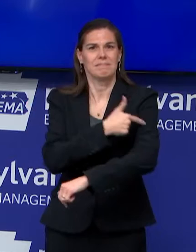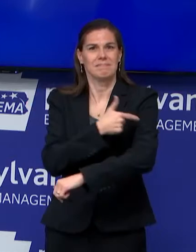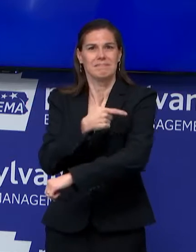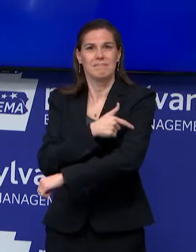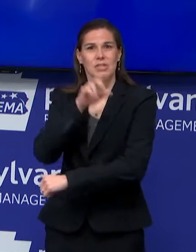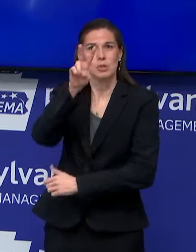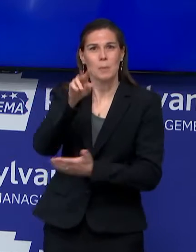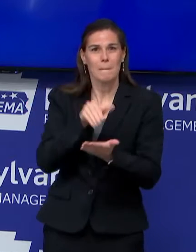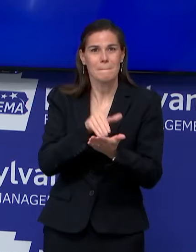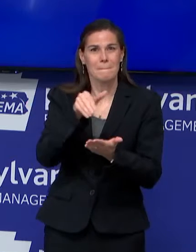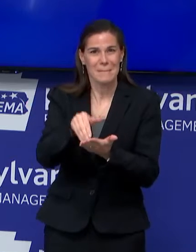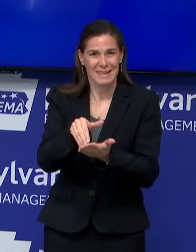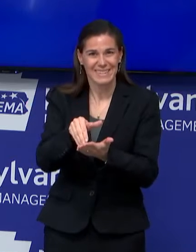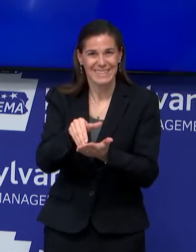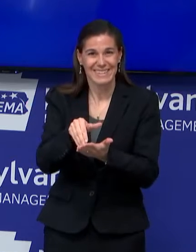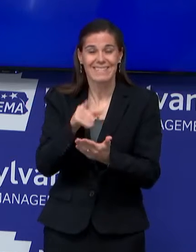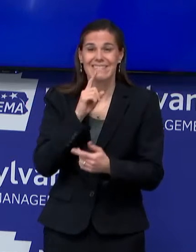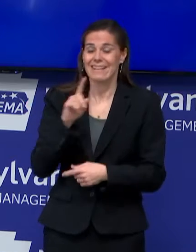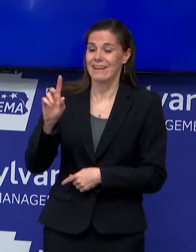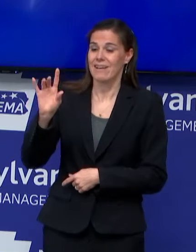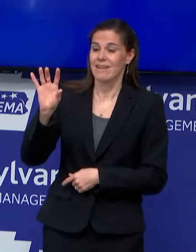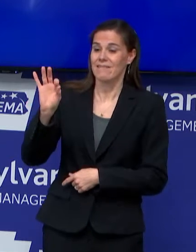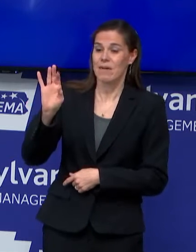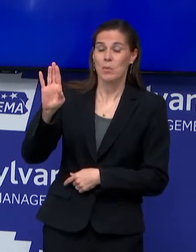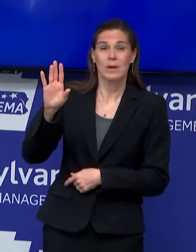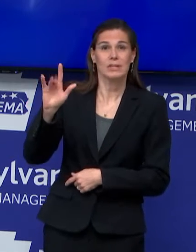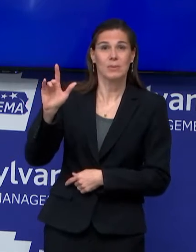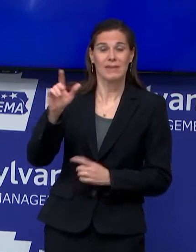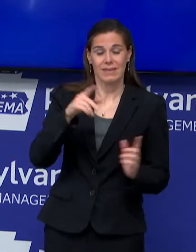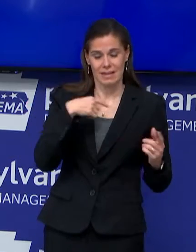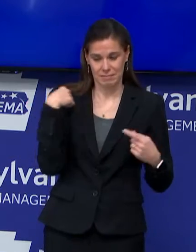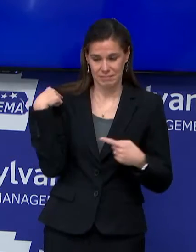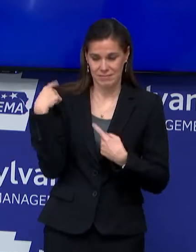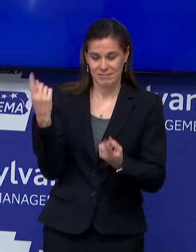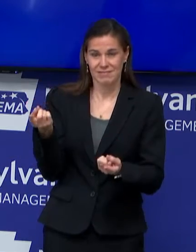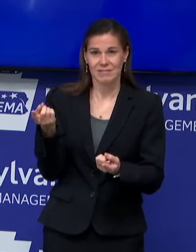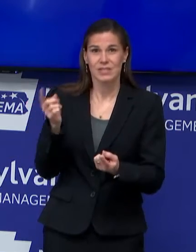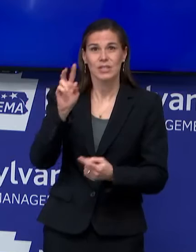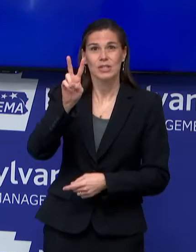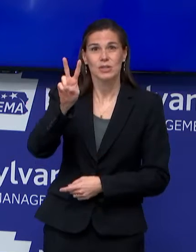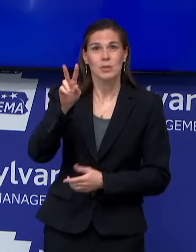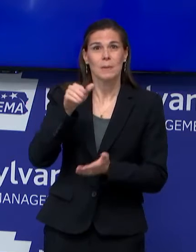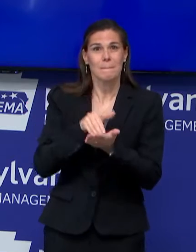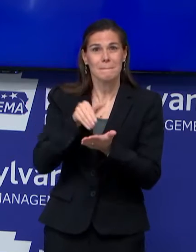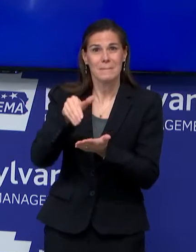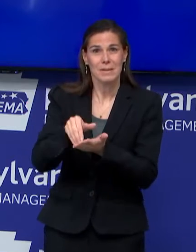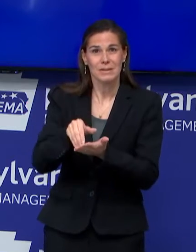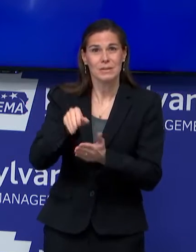fact, through February 25th, local vaccine providers have administered